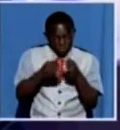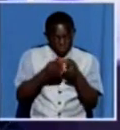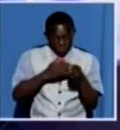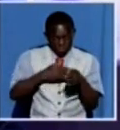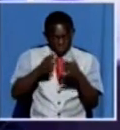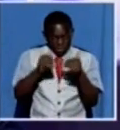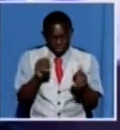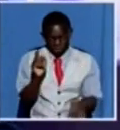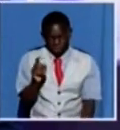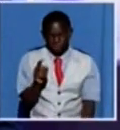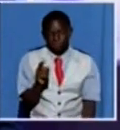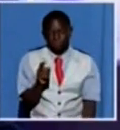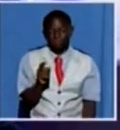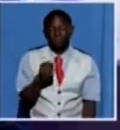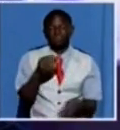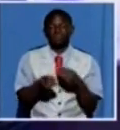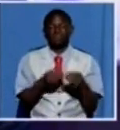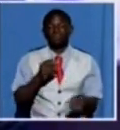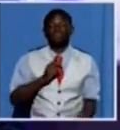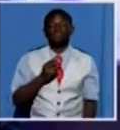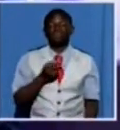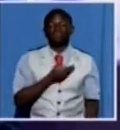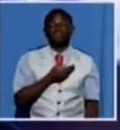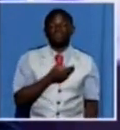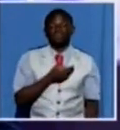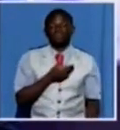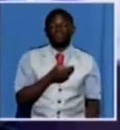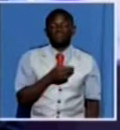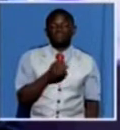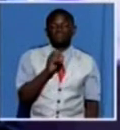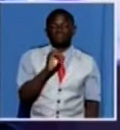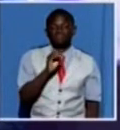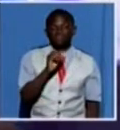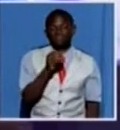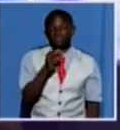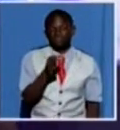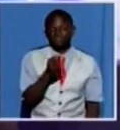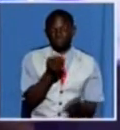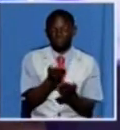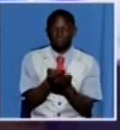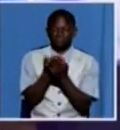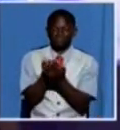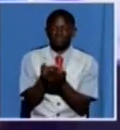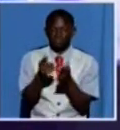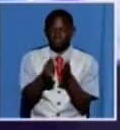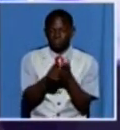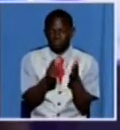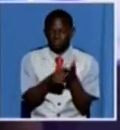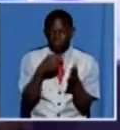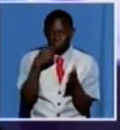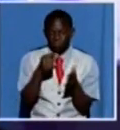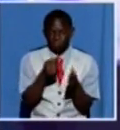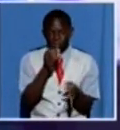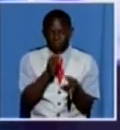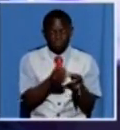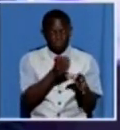single sourcing. When the IMS submitted their unsolicited bid, the law provides that when you receive unsolicited